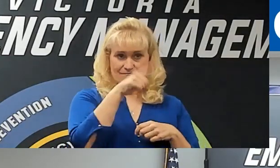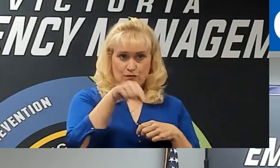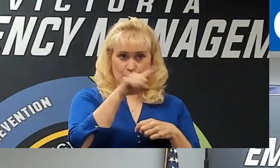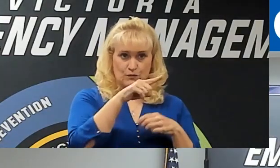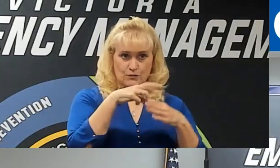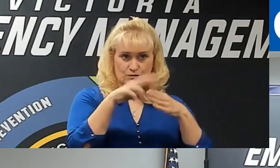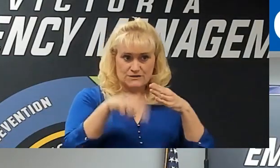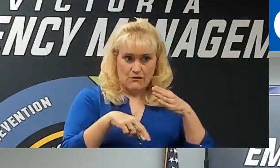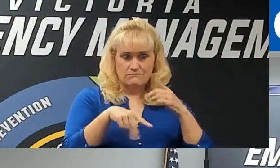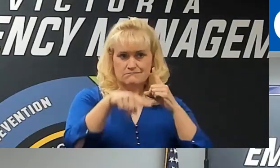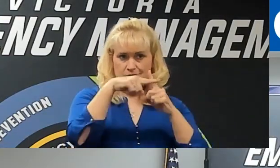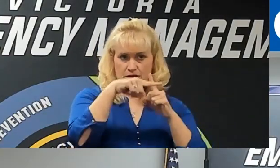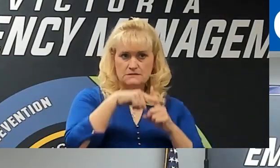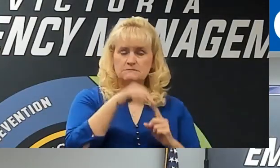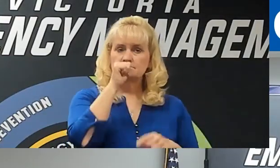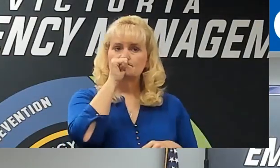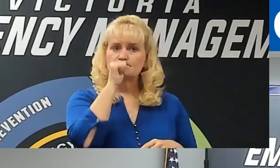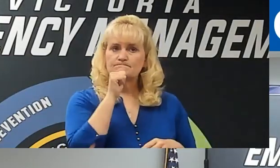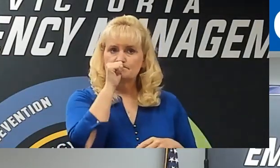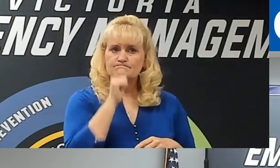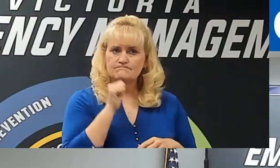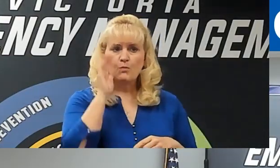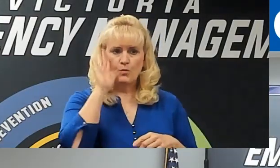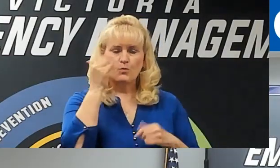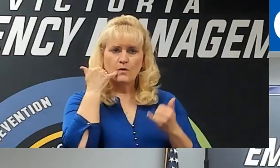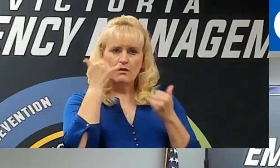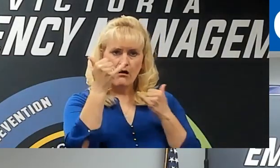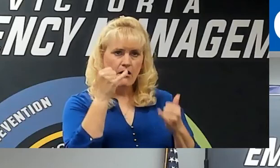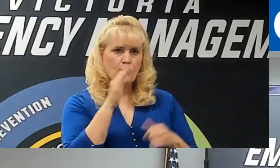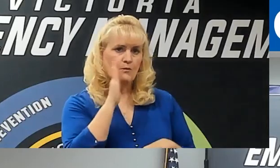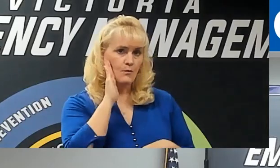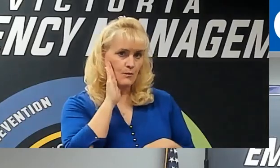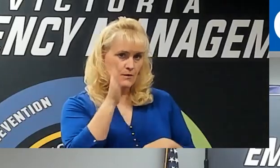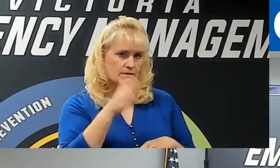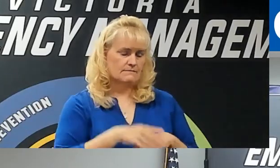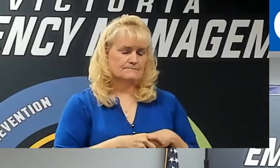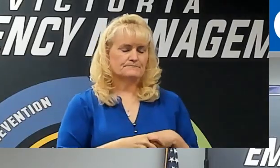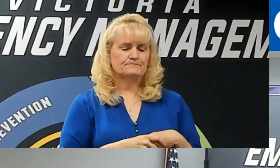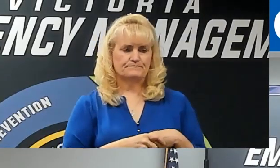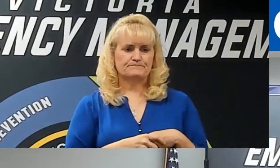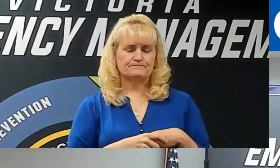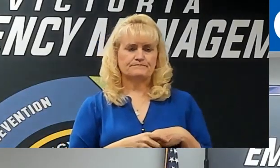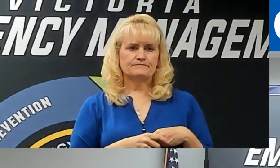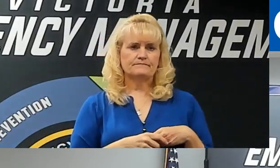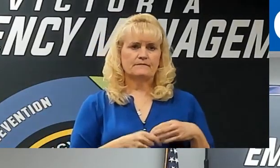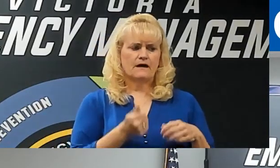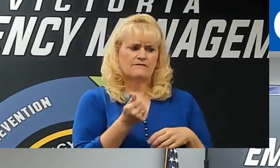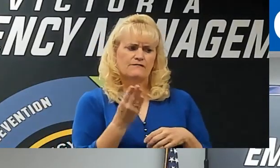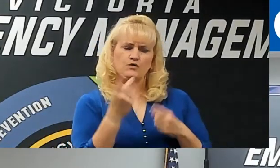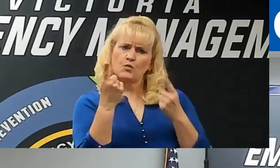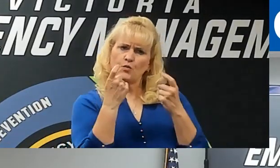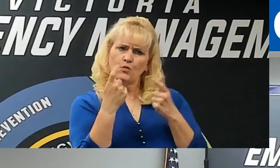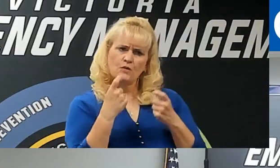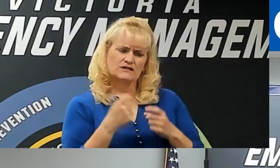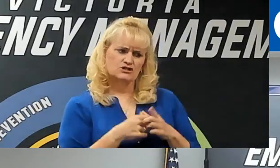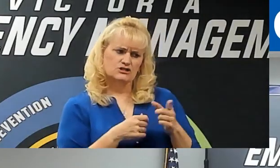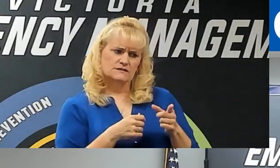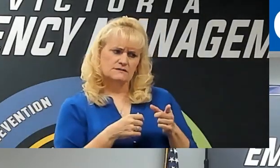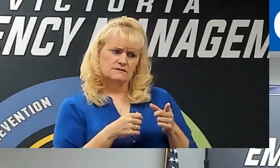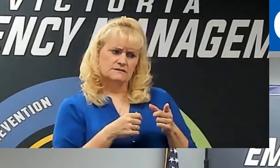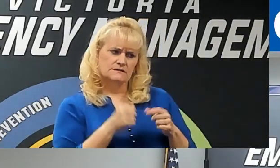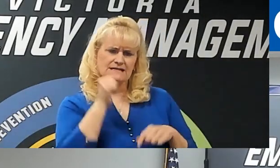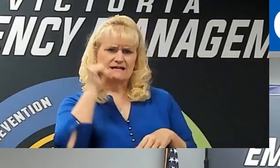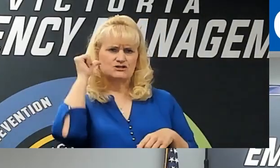that night. Just give us a time. We're going to get to you as soon as we can. There's some questions that we had on social media yesterday.